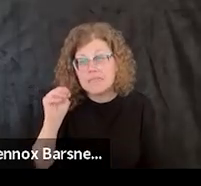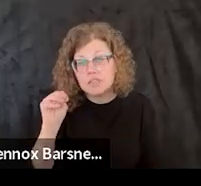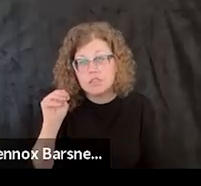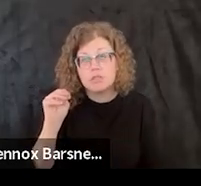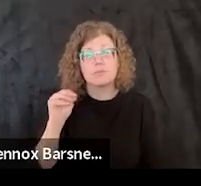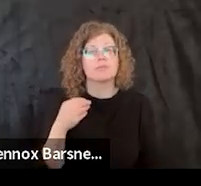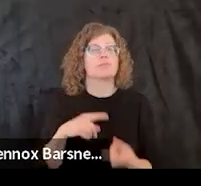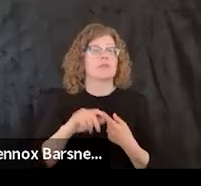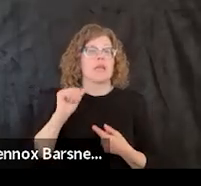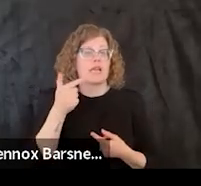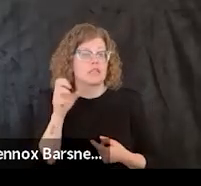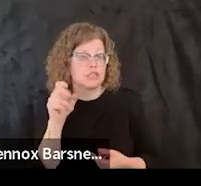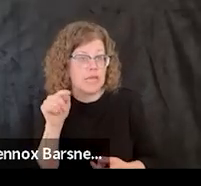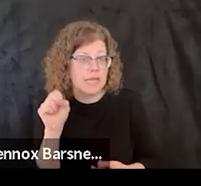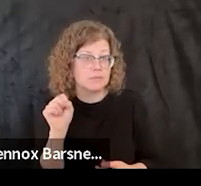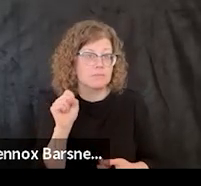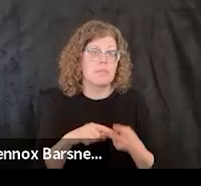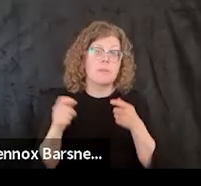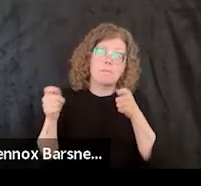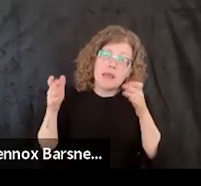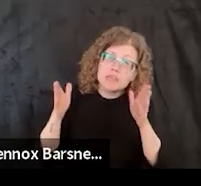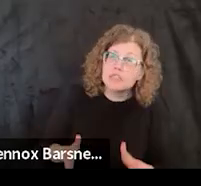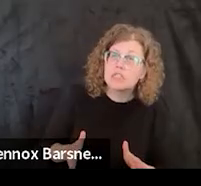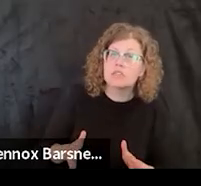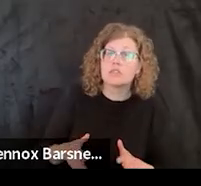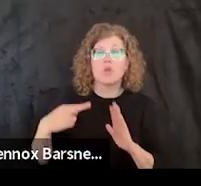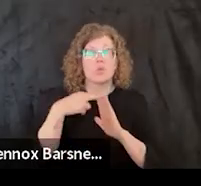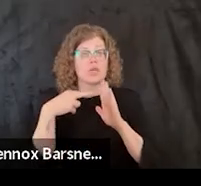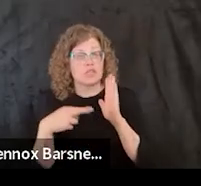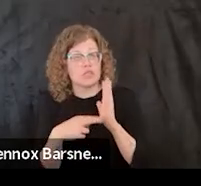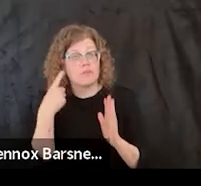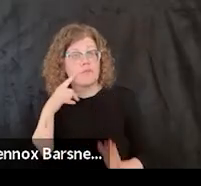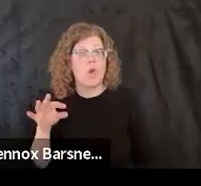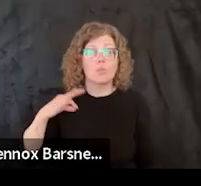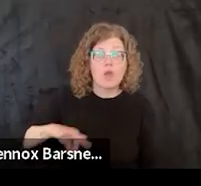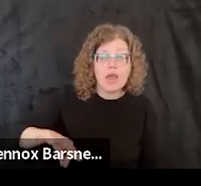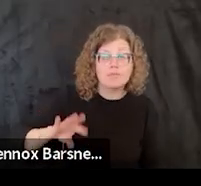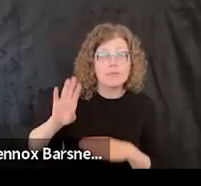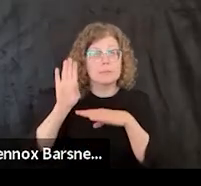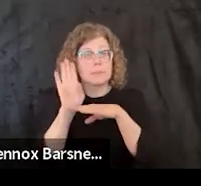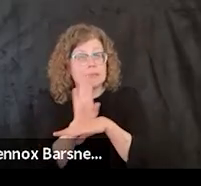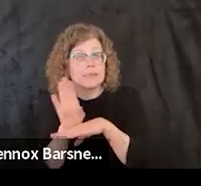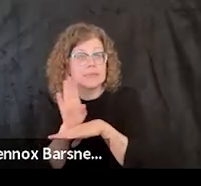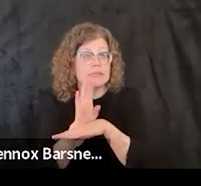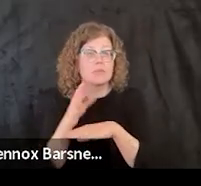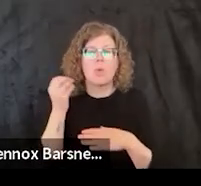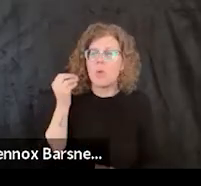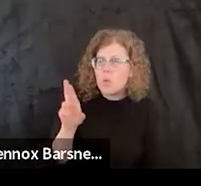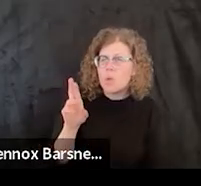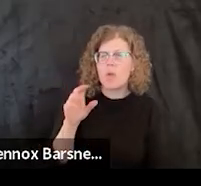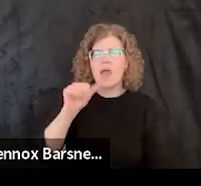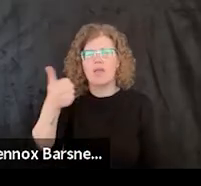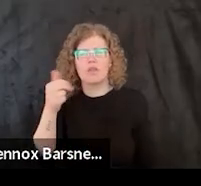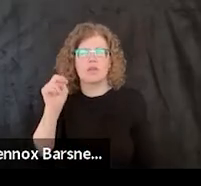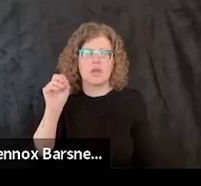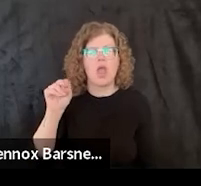companies, registered for-profit corporations or businesses, or registered not-for-profit organizations.